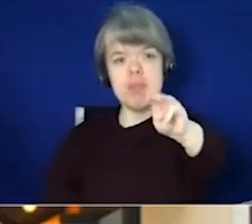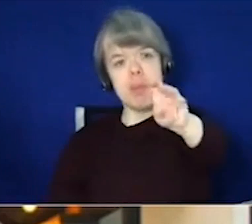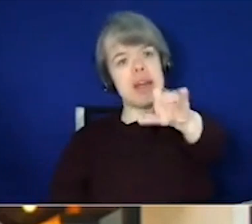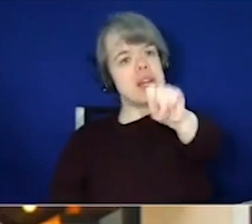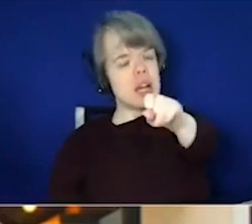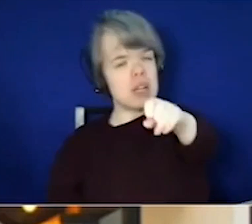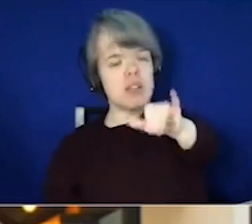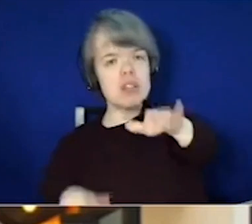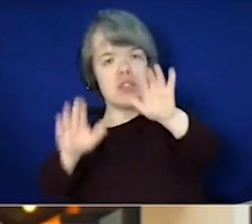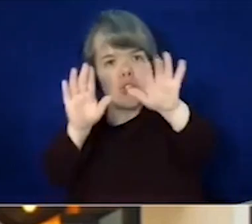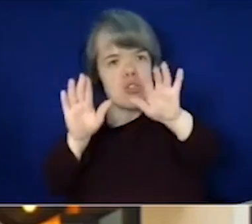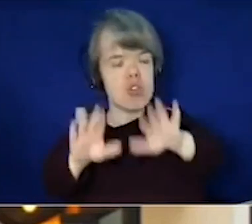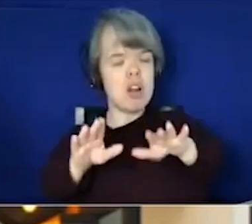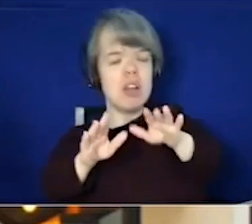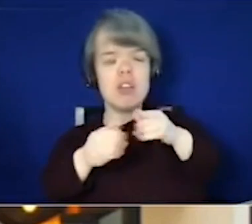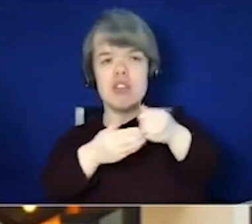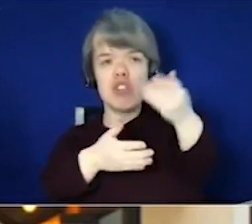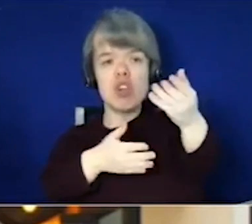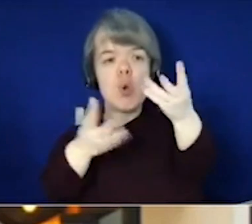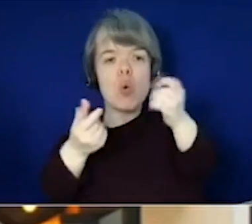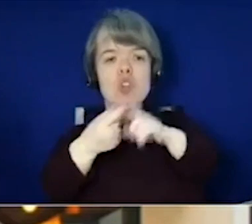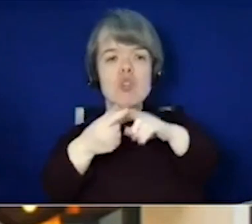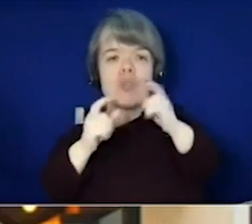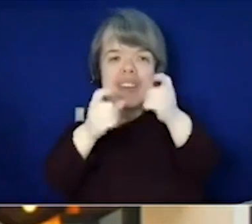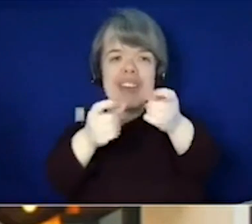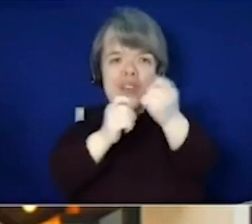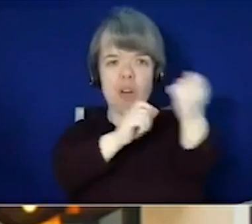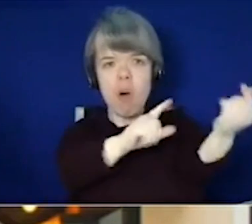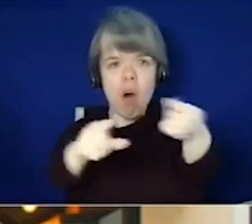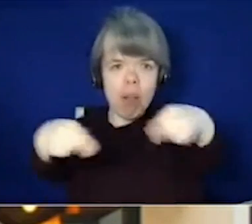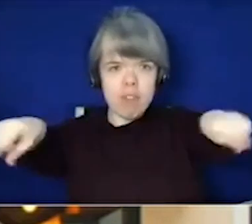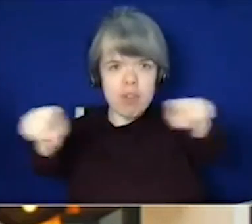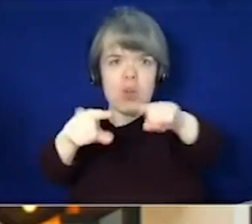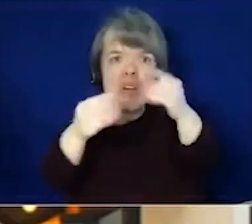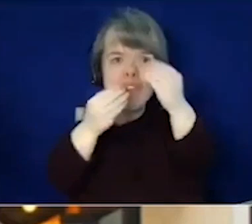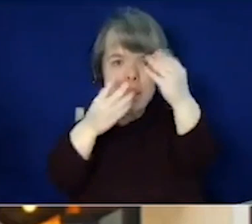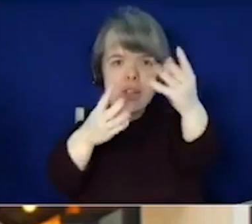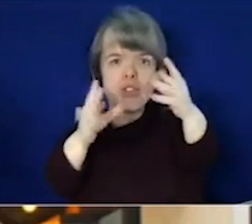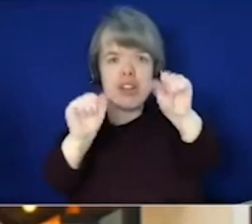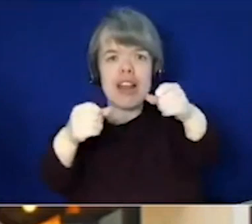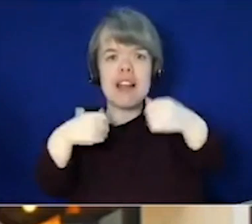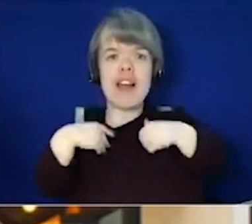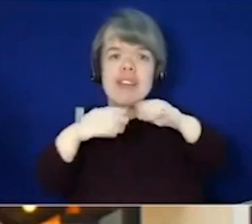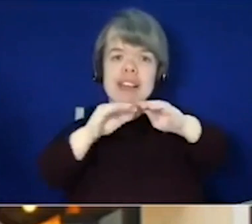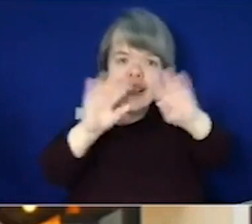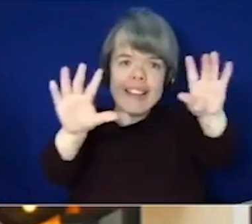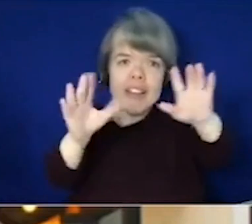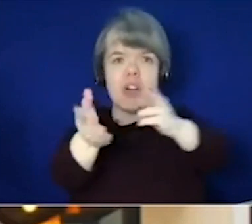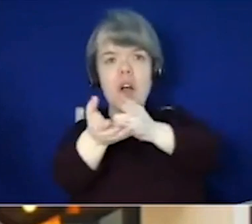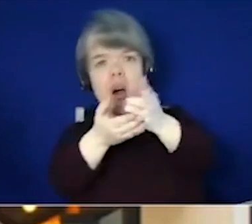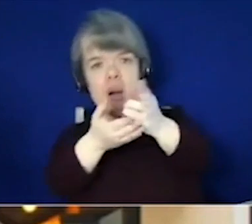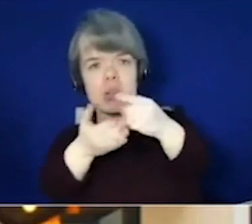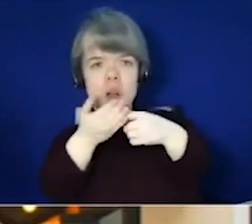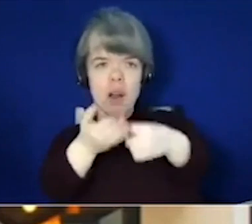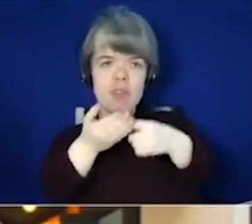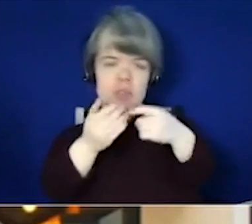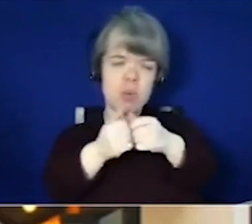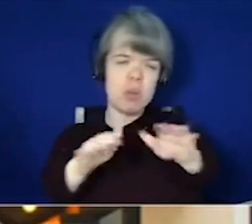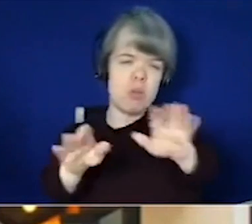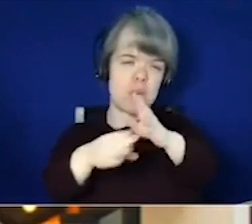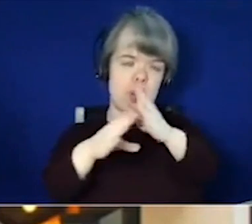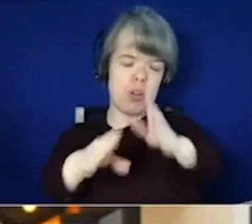need so that we can build a company. Our voices can build a company that is the very best Starbucks we can be because of each and every